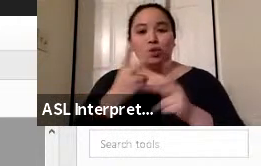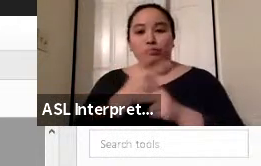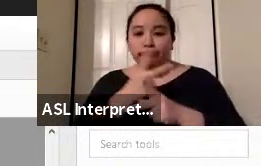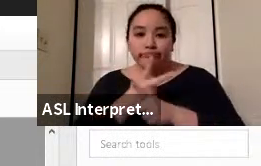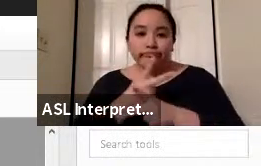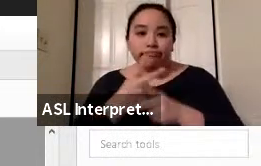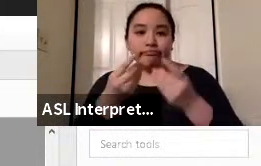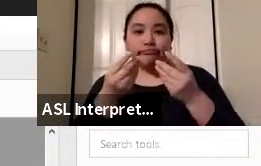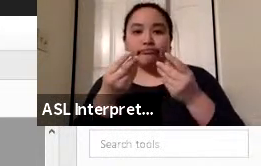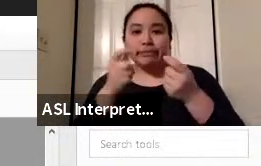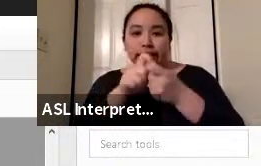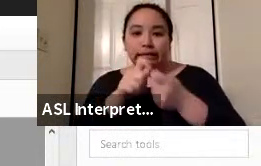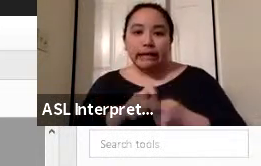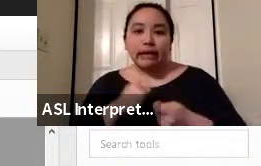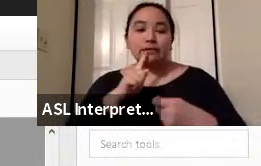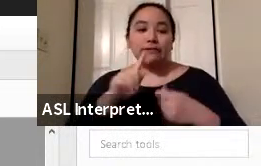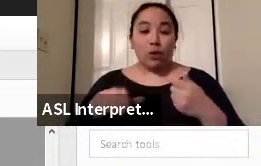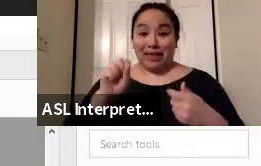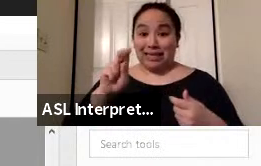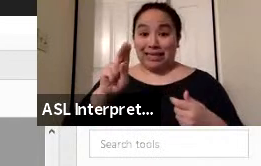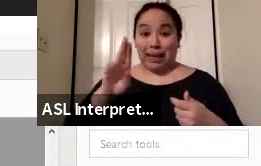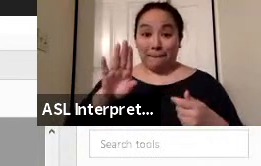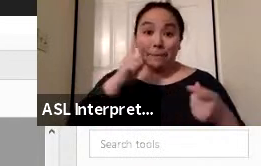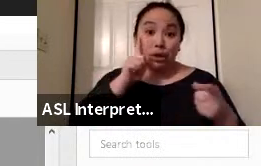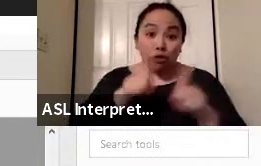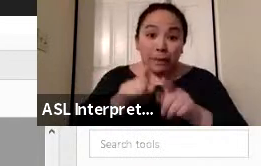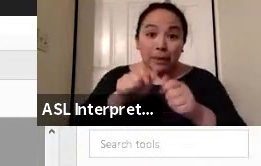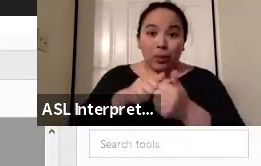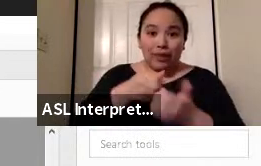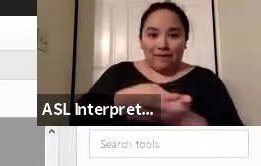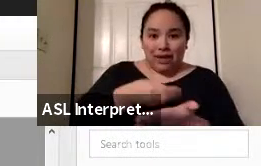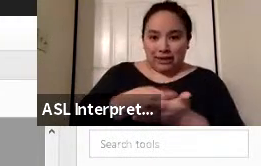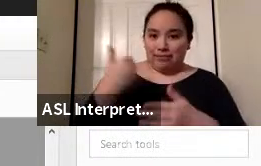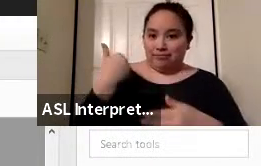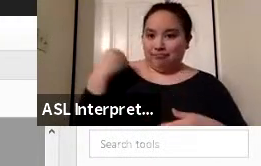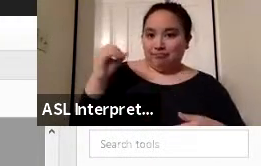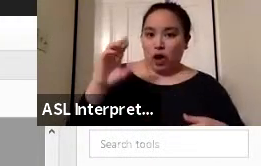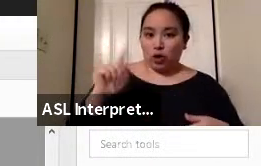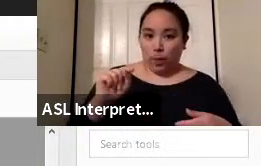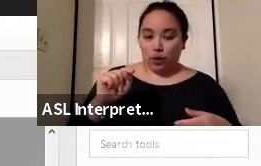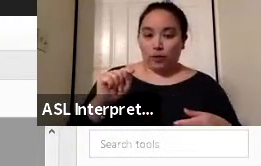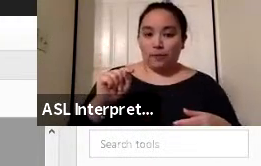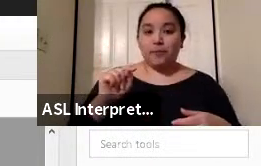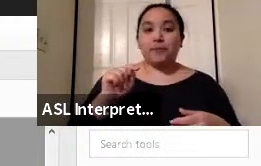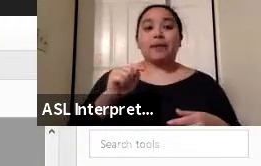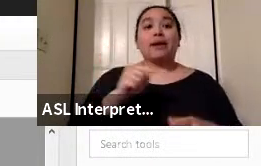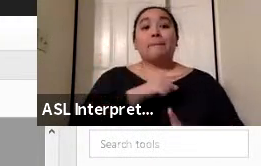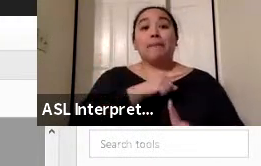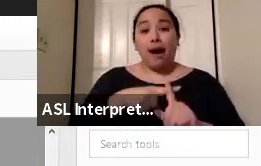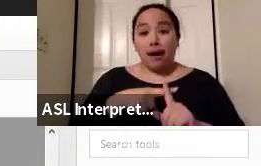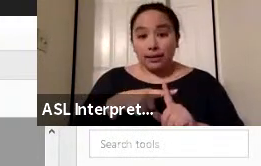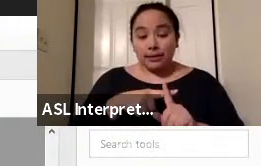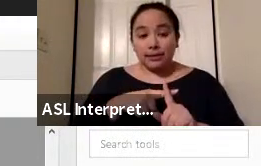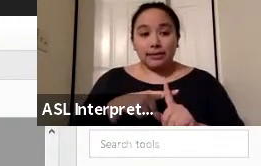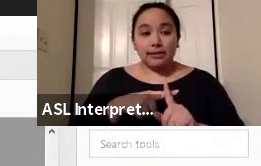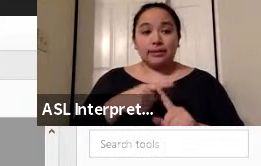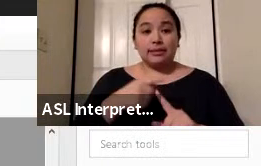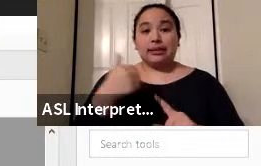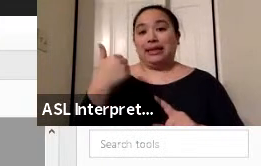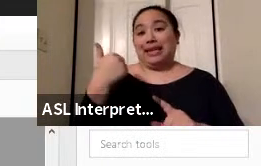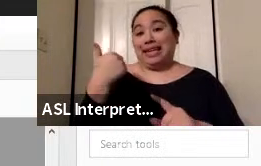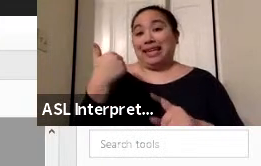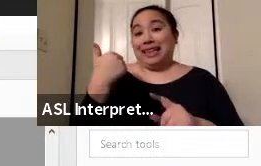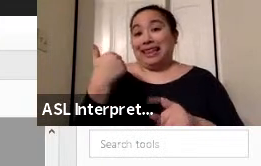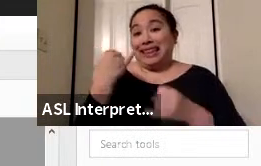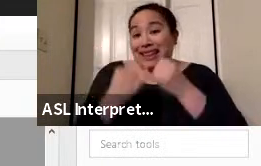details of the sub-agreement for the funding in October. And then we pursued the last piece of financing,